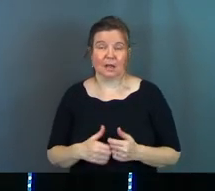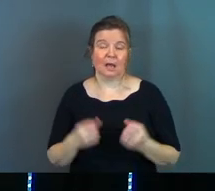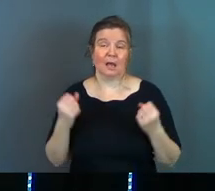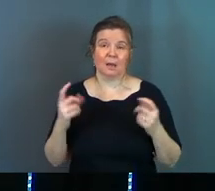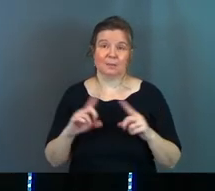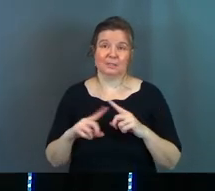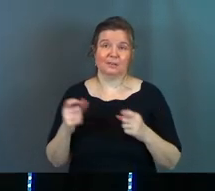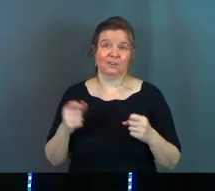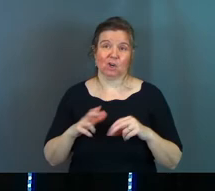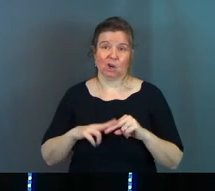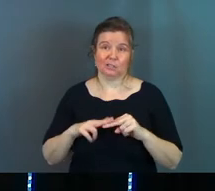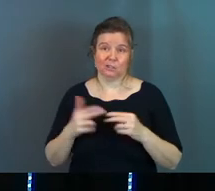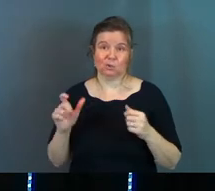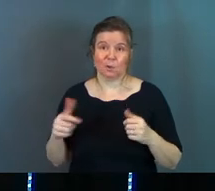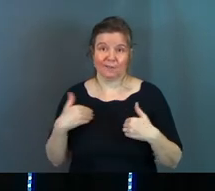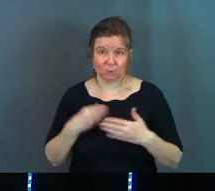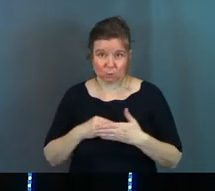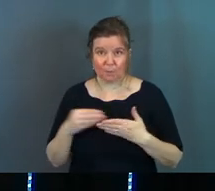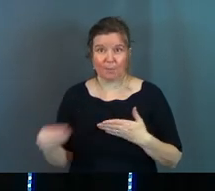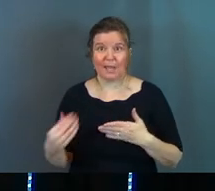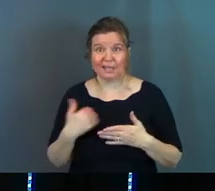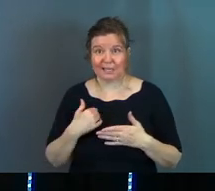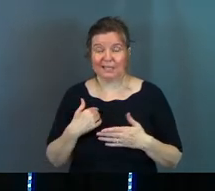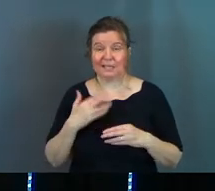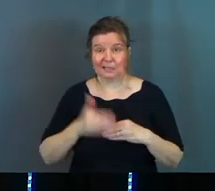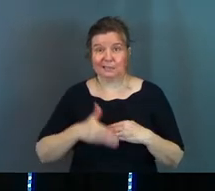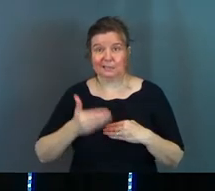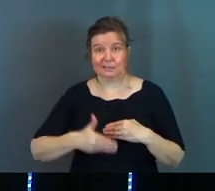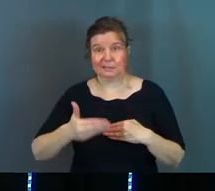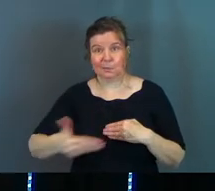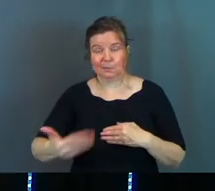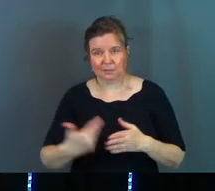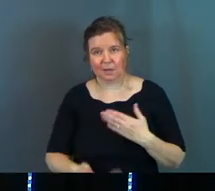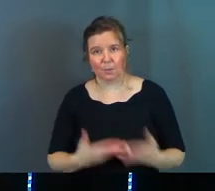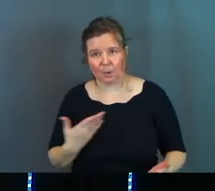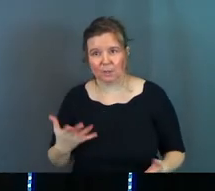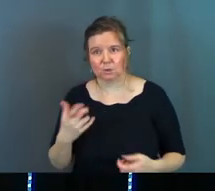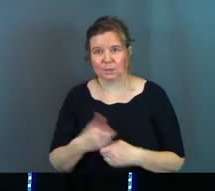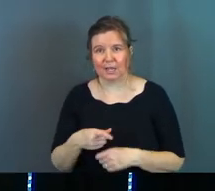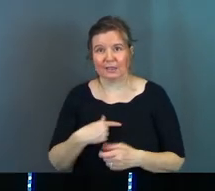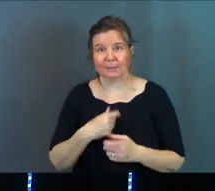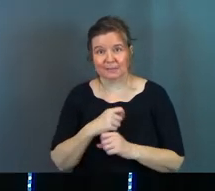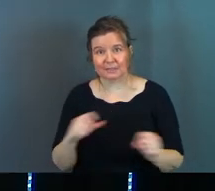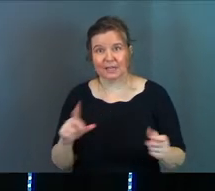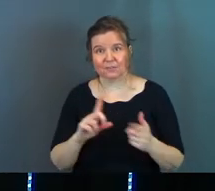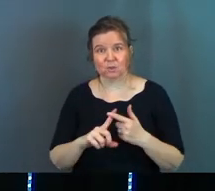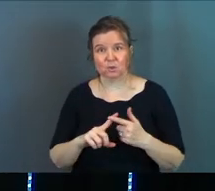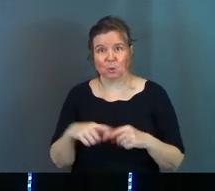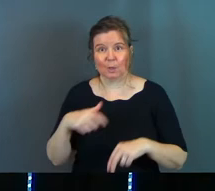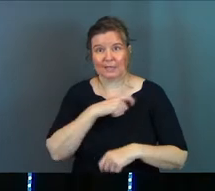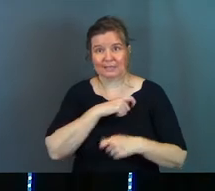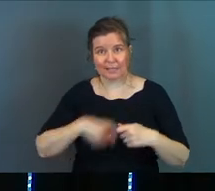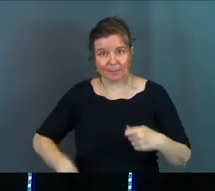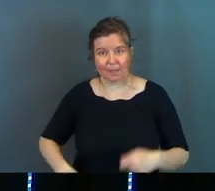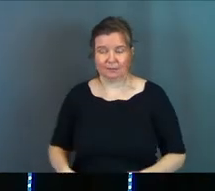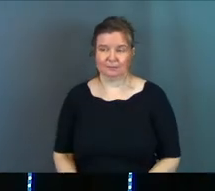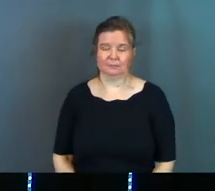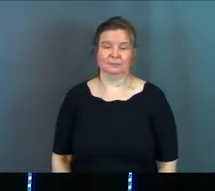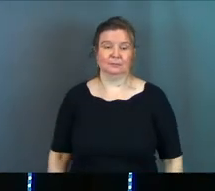how many different car seats do you have to buy in a sequence anyway to get them safely to a seatbelt?